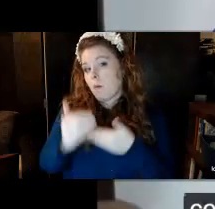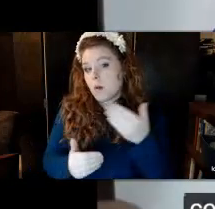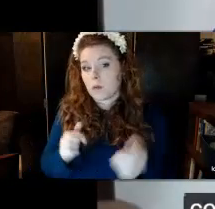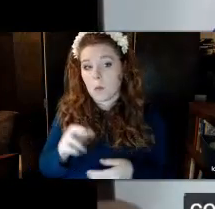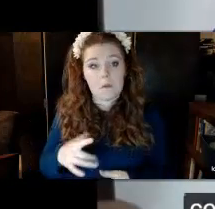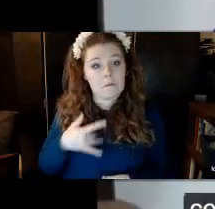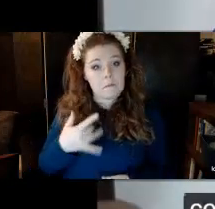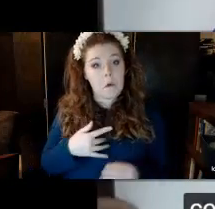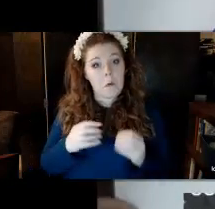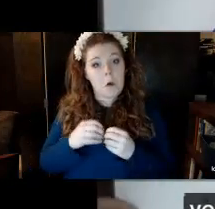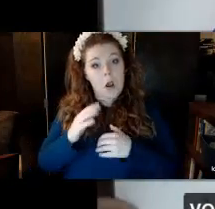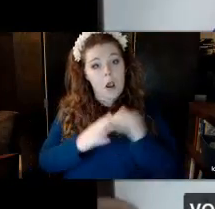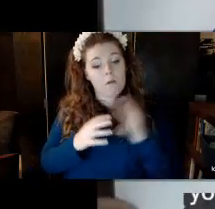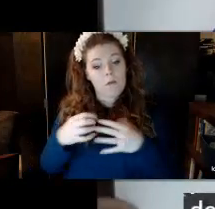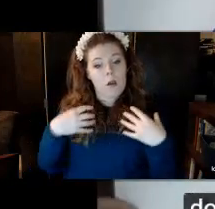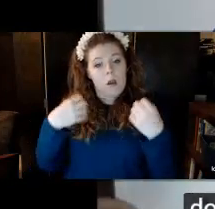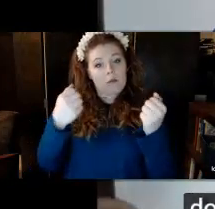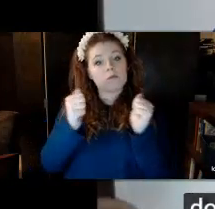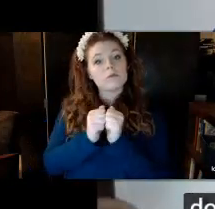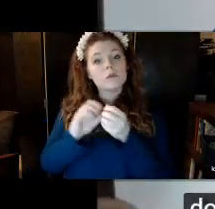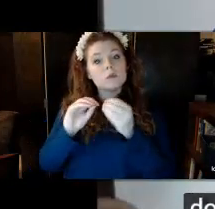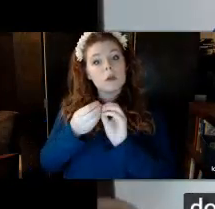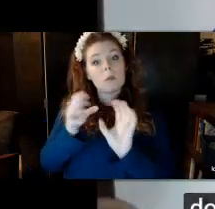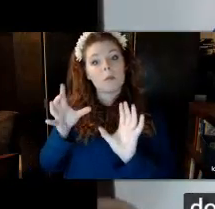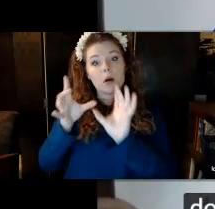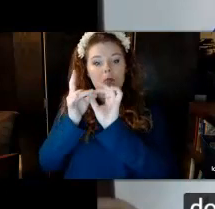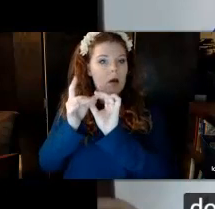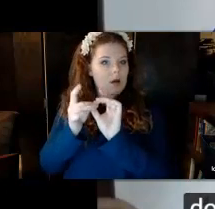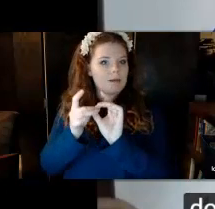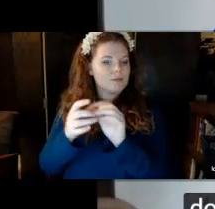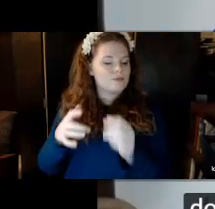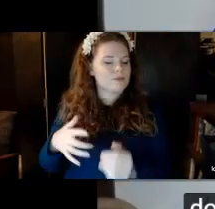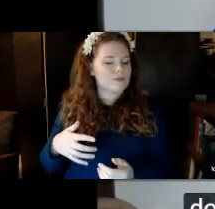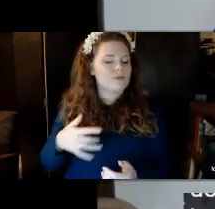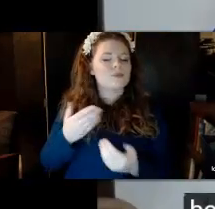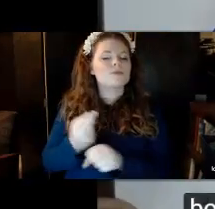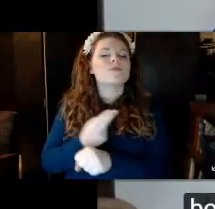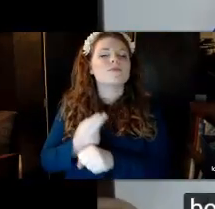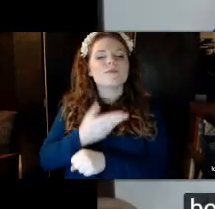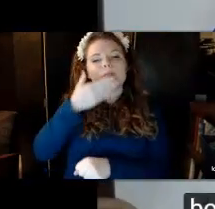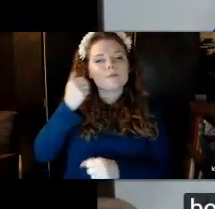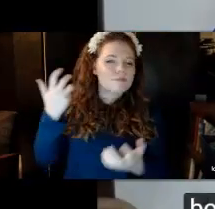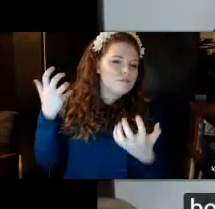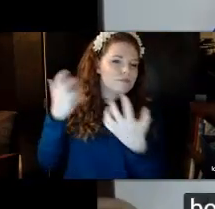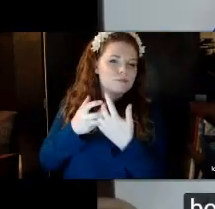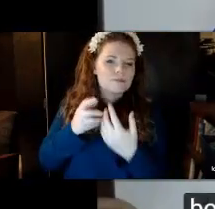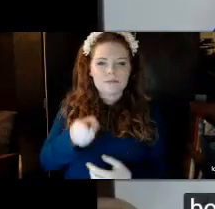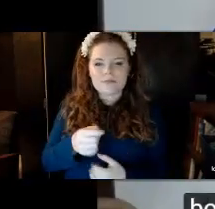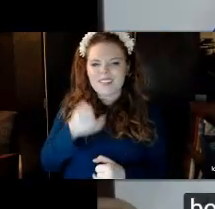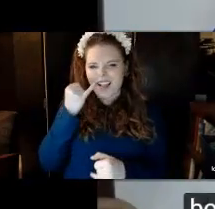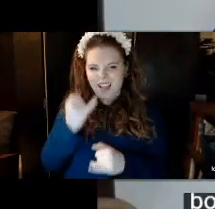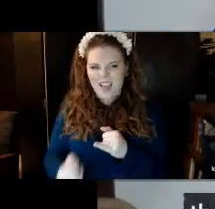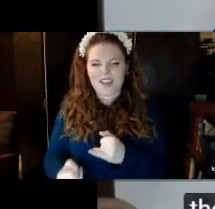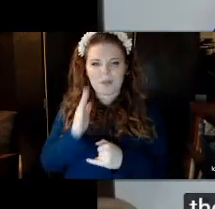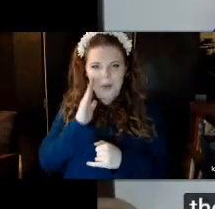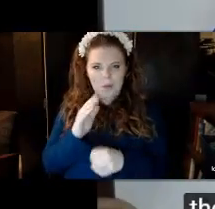if you feel more comfortable and confident doing the number bond. I want you to do it that way. Okay? The final one that